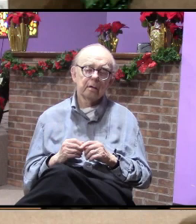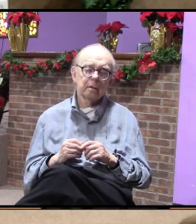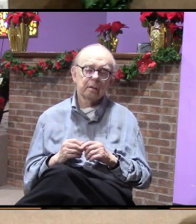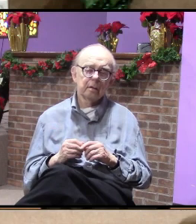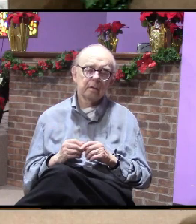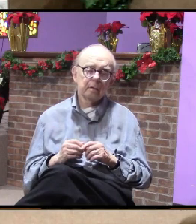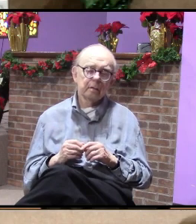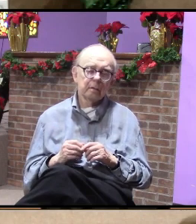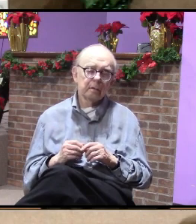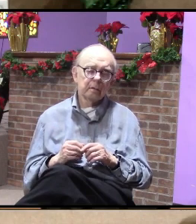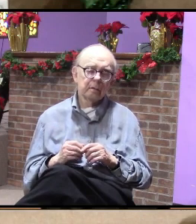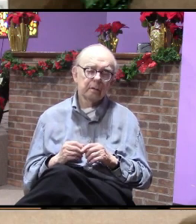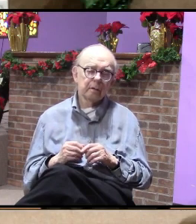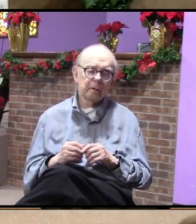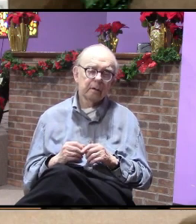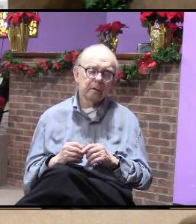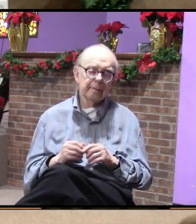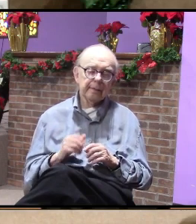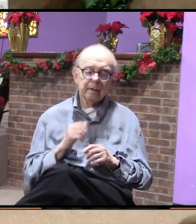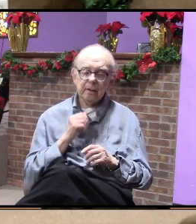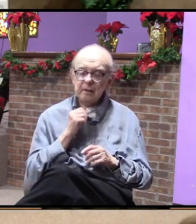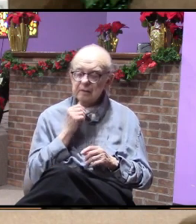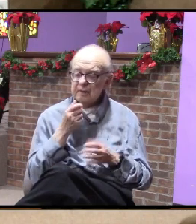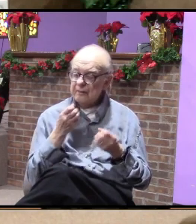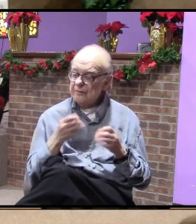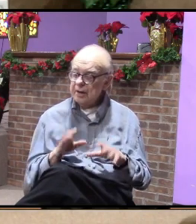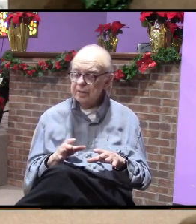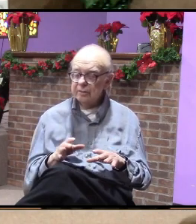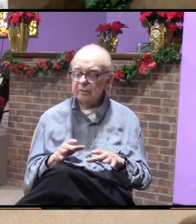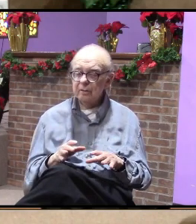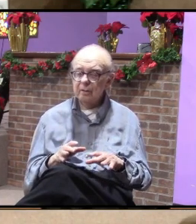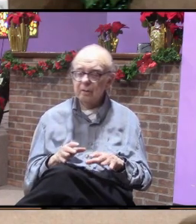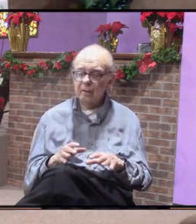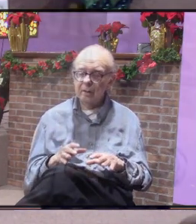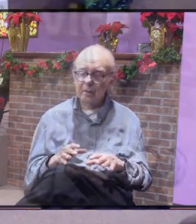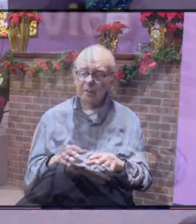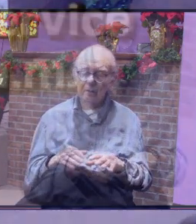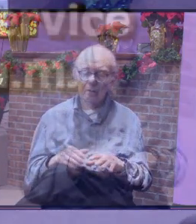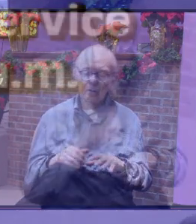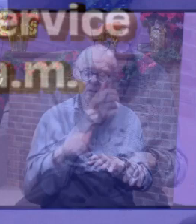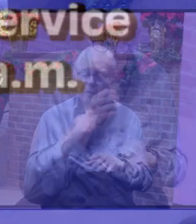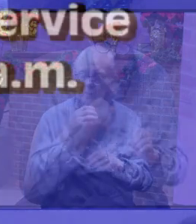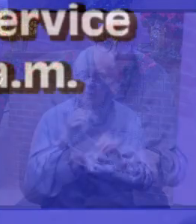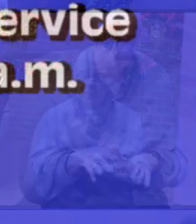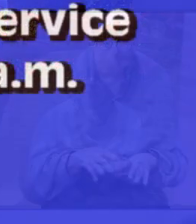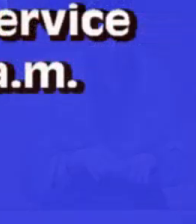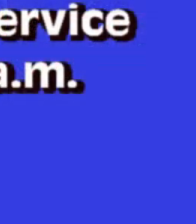He's not done, and He's not finished.